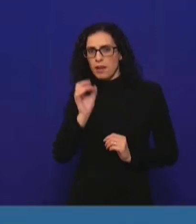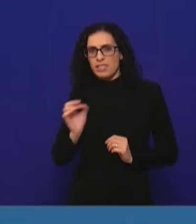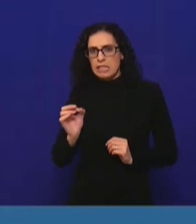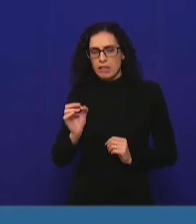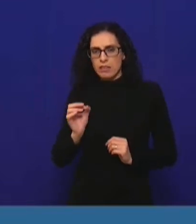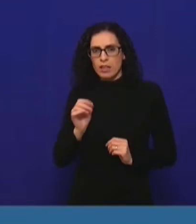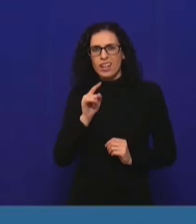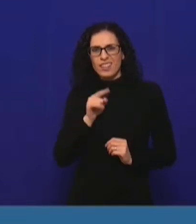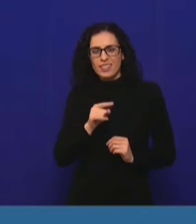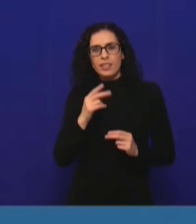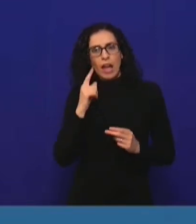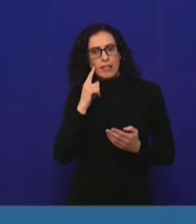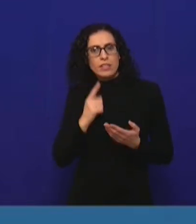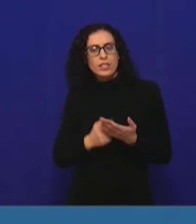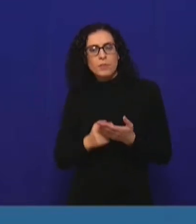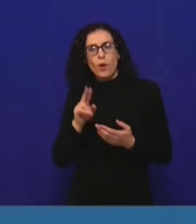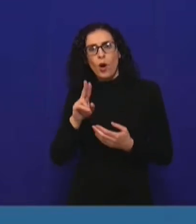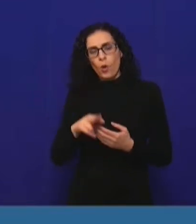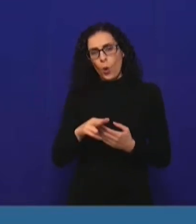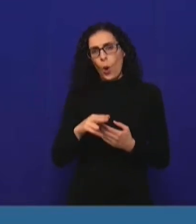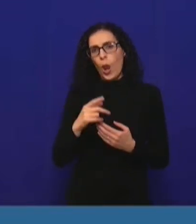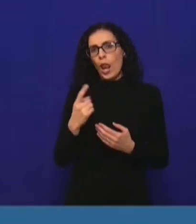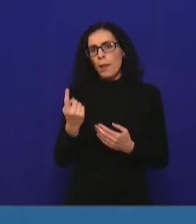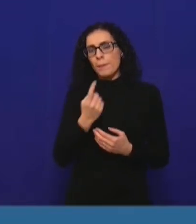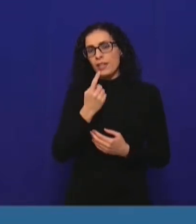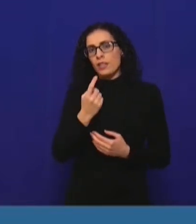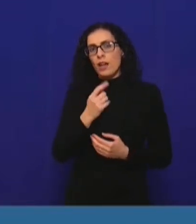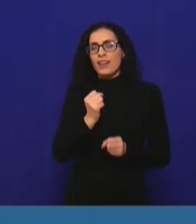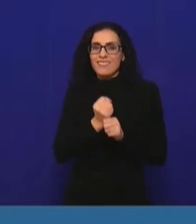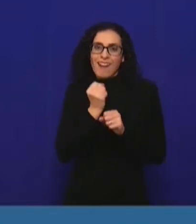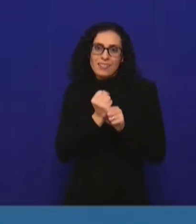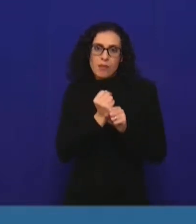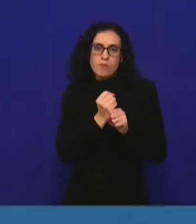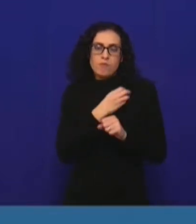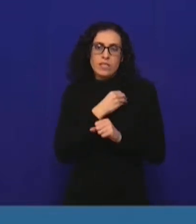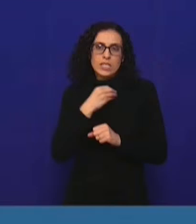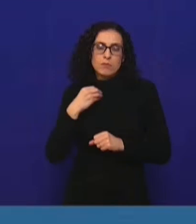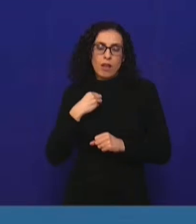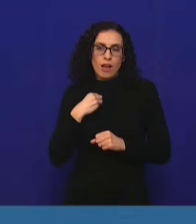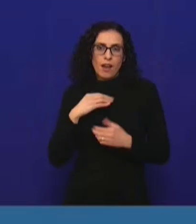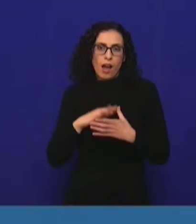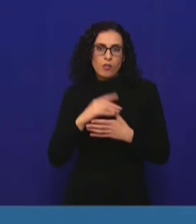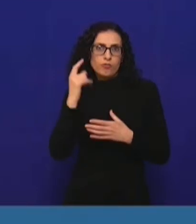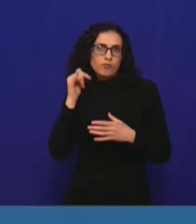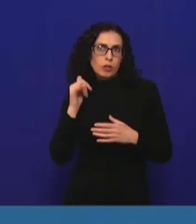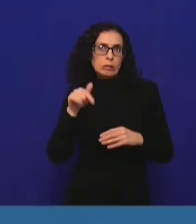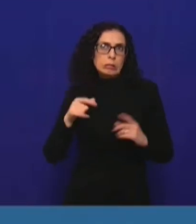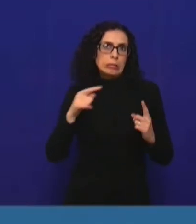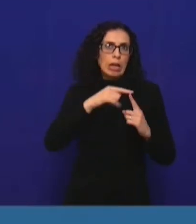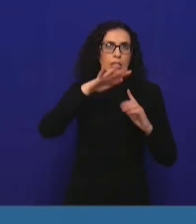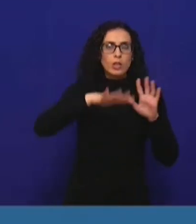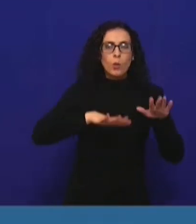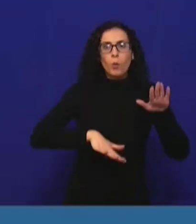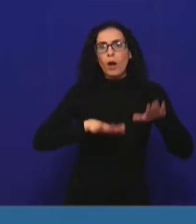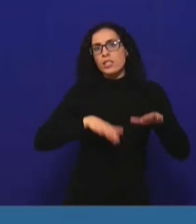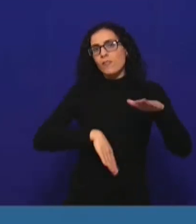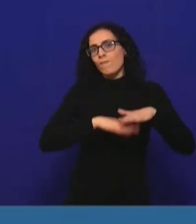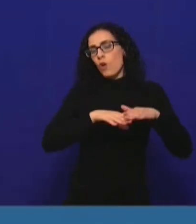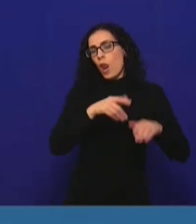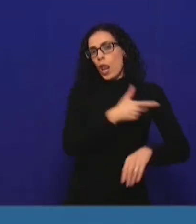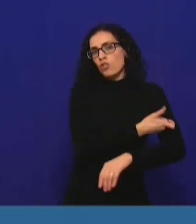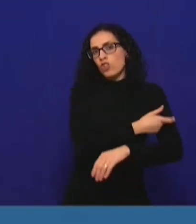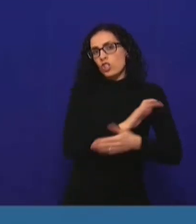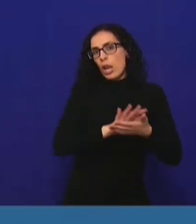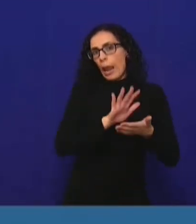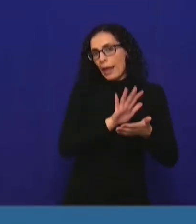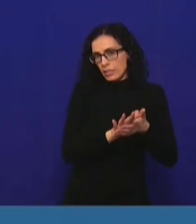tarawha wkoll fost il-ħaddiema li issa kważi tlaqmu kollha jekk hemmx iżjed inqas mart fost il-ħaddiema wkoll li issa